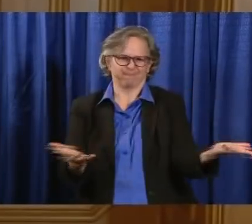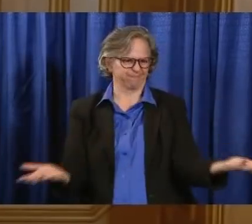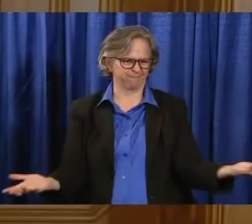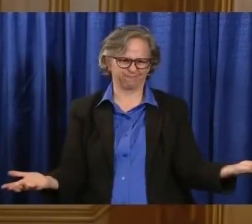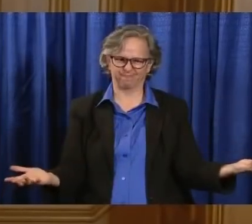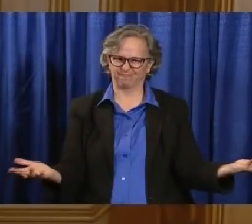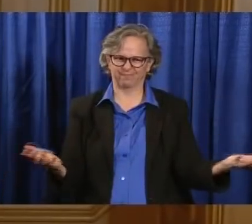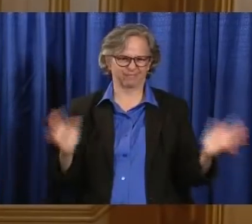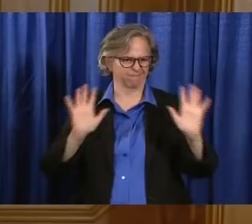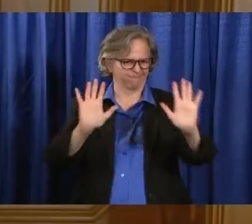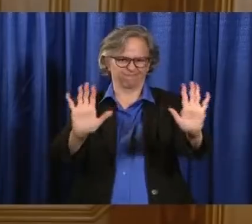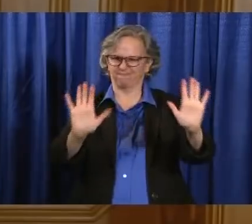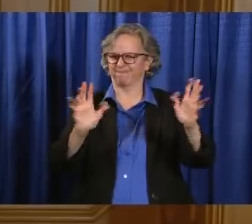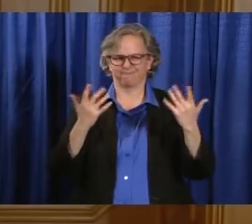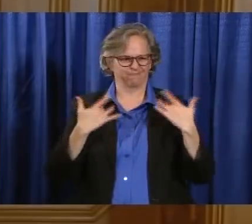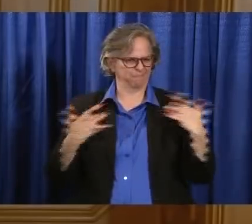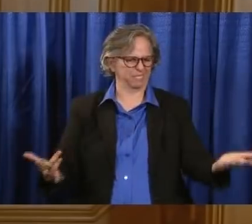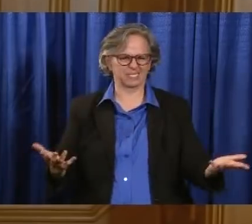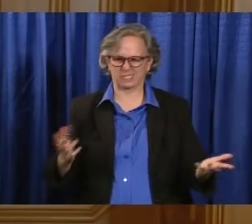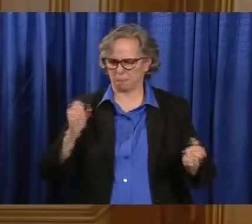number of people.